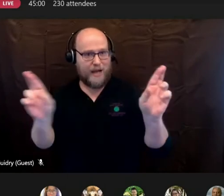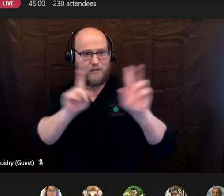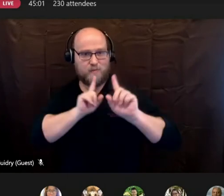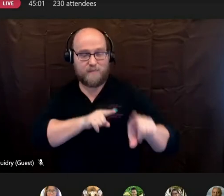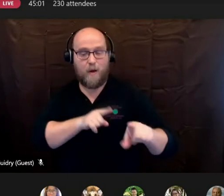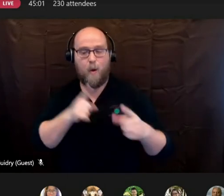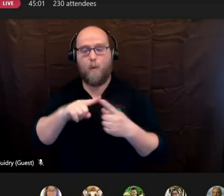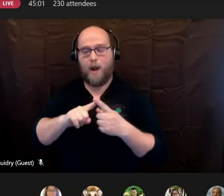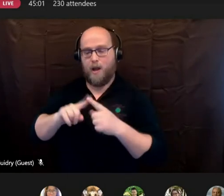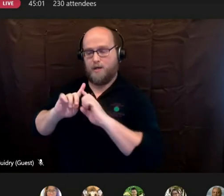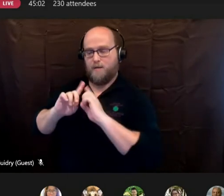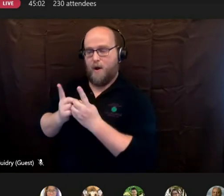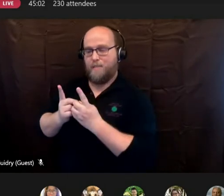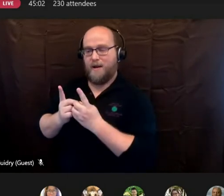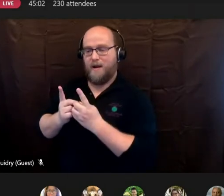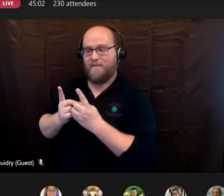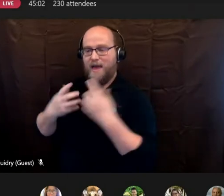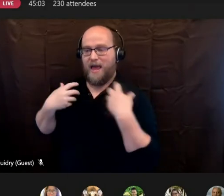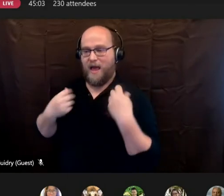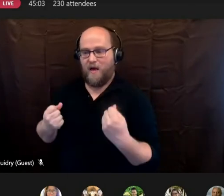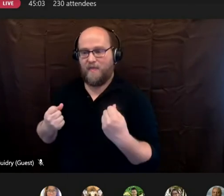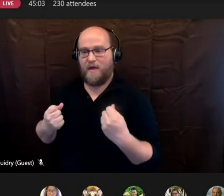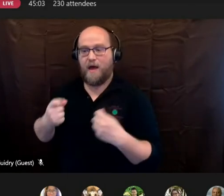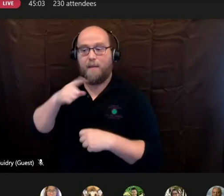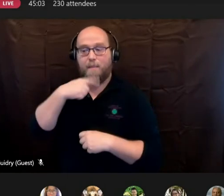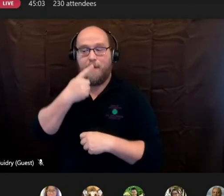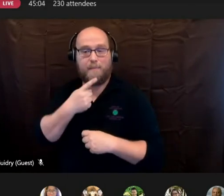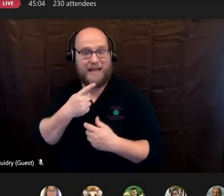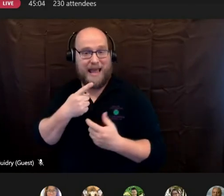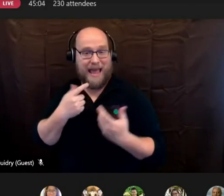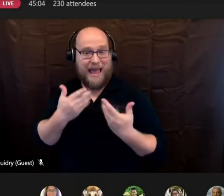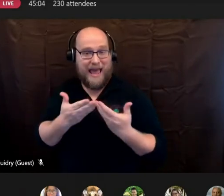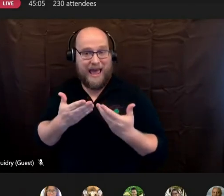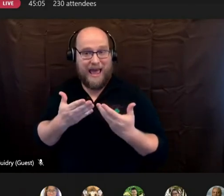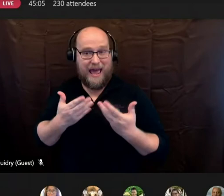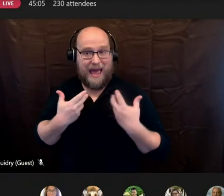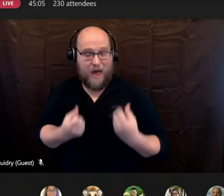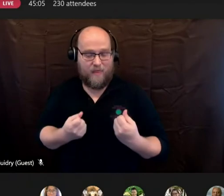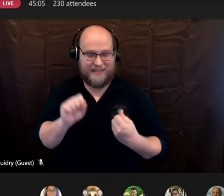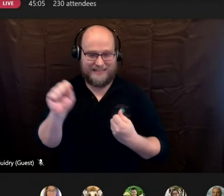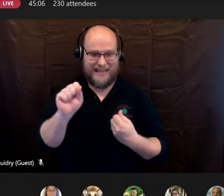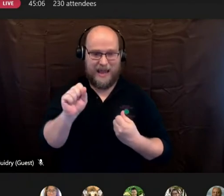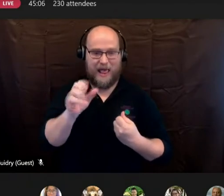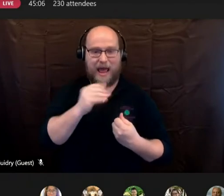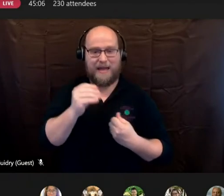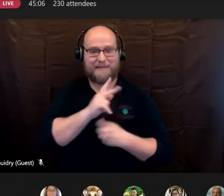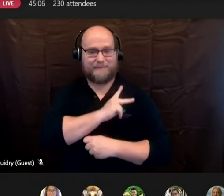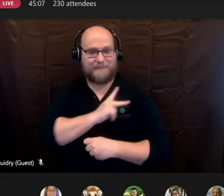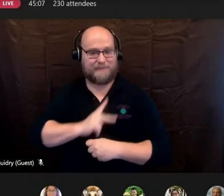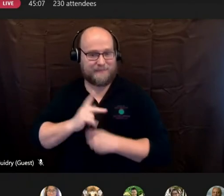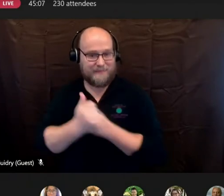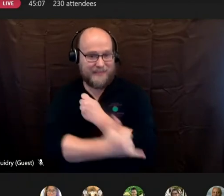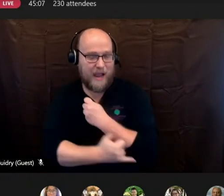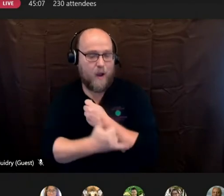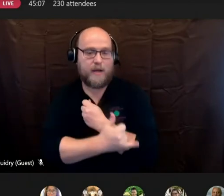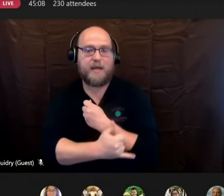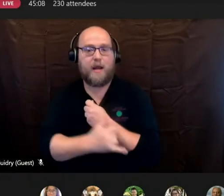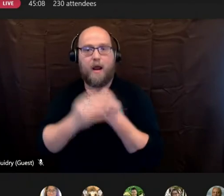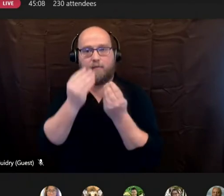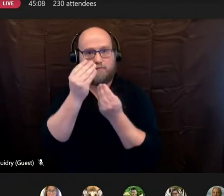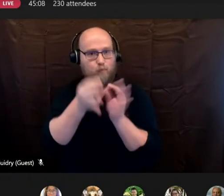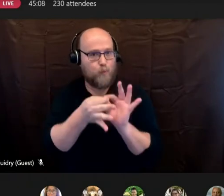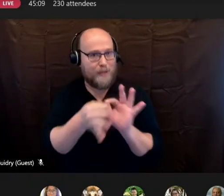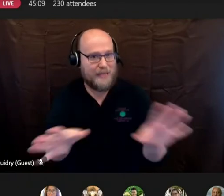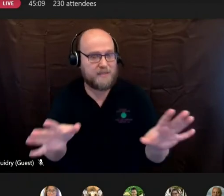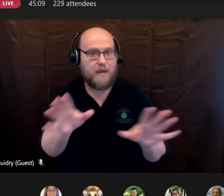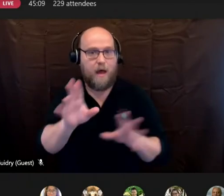Health, Seattle and King County release updates to their school guidance. Our agility or flexibility in responding